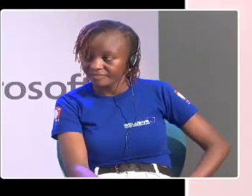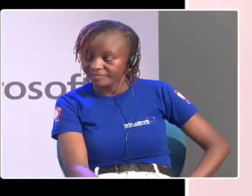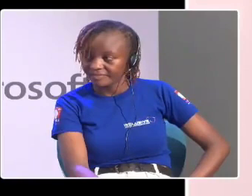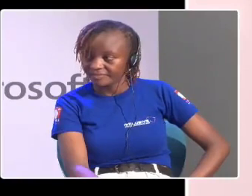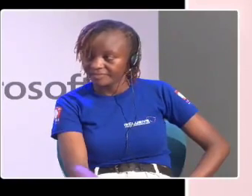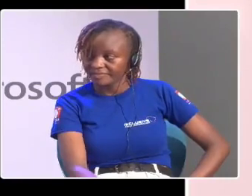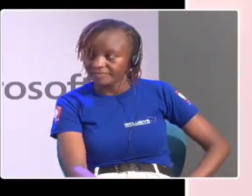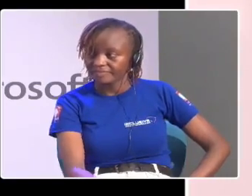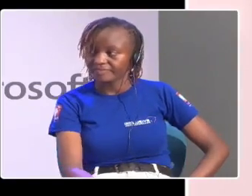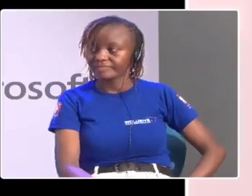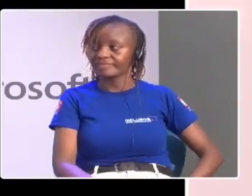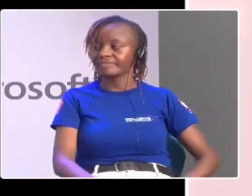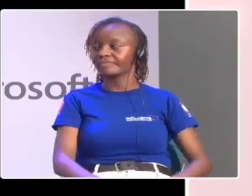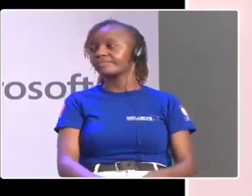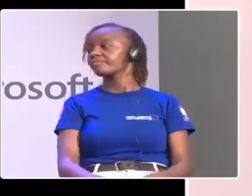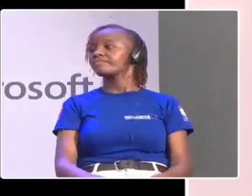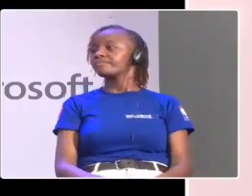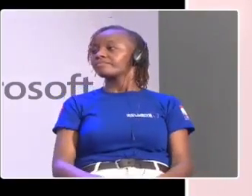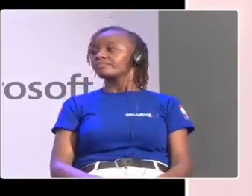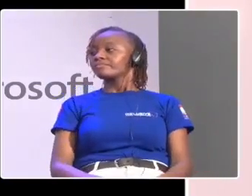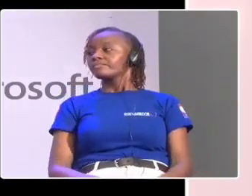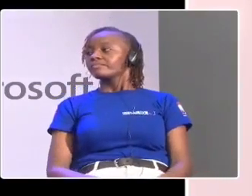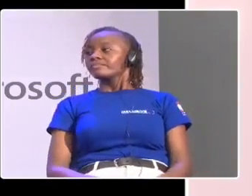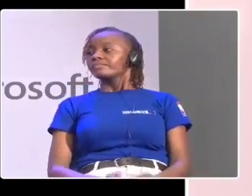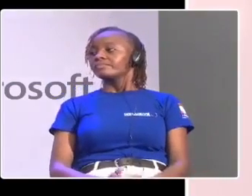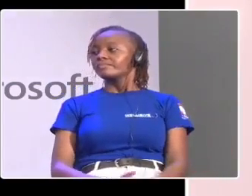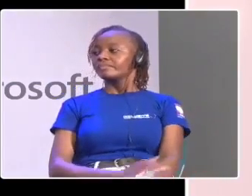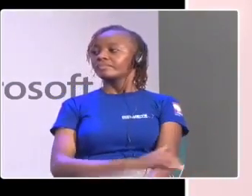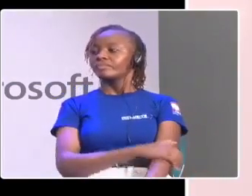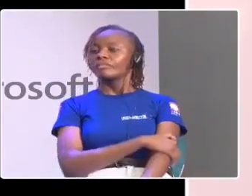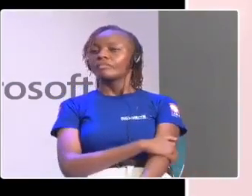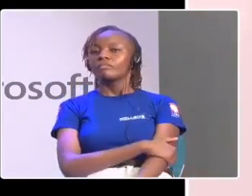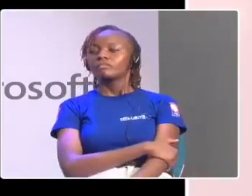From your CV, you have a wide experience in the tech world.